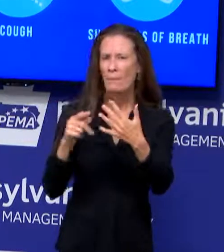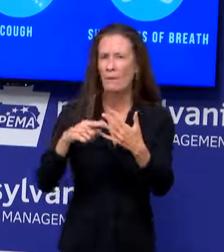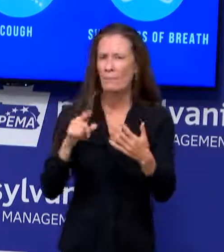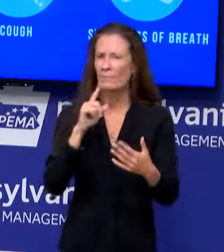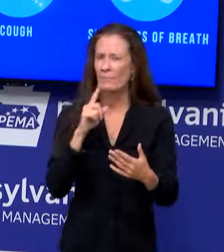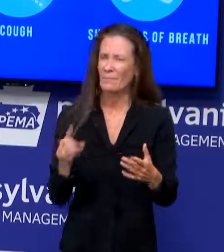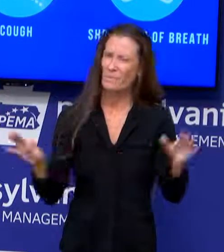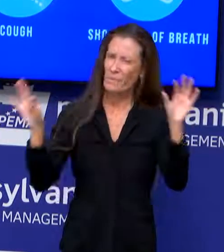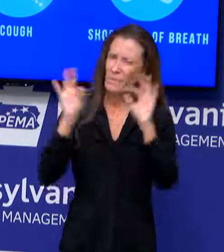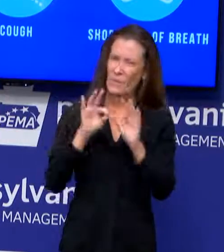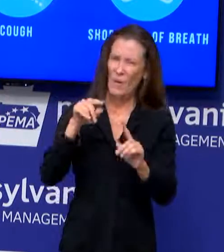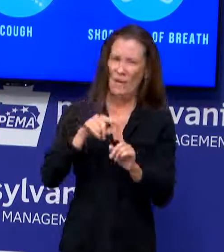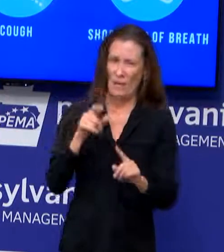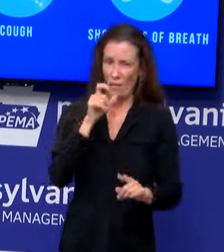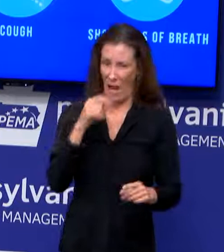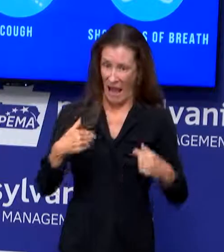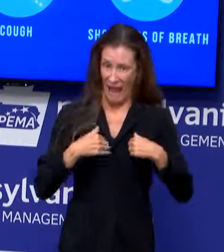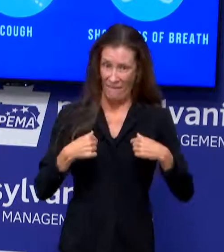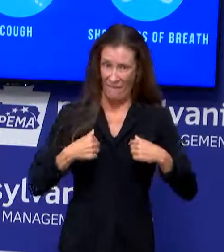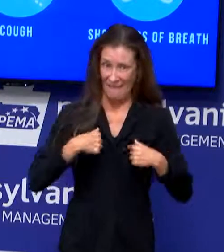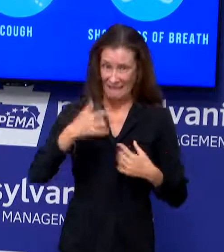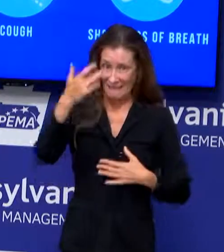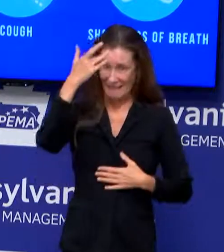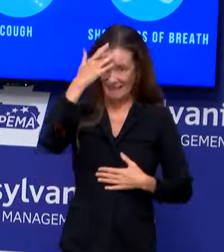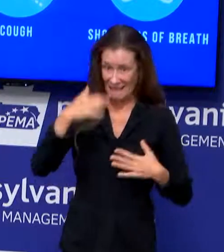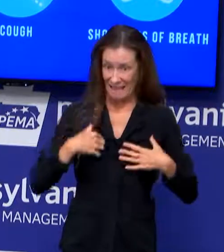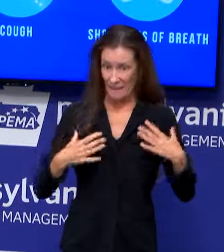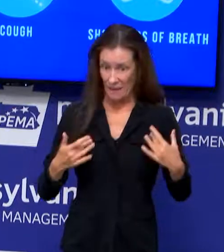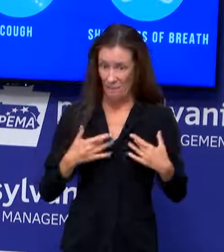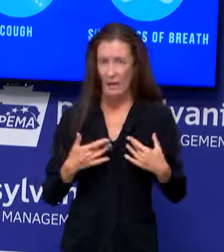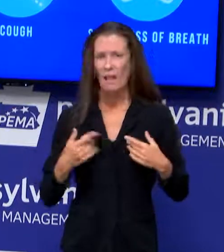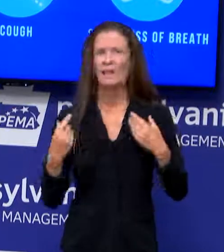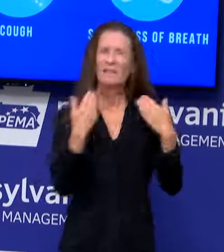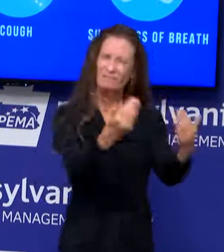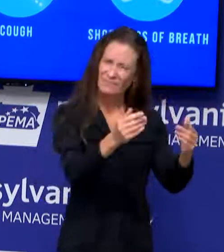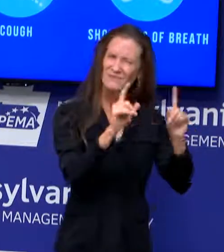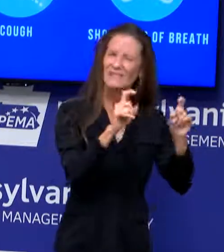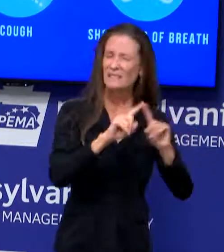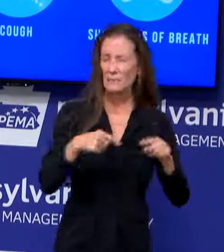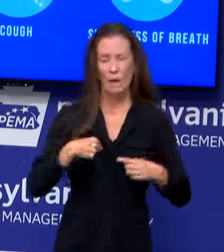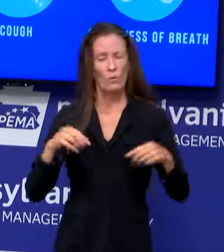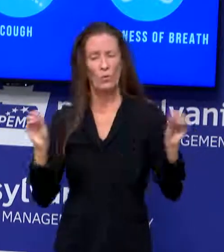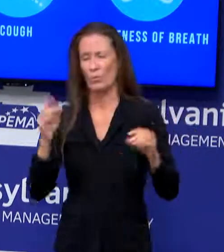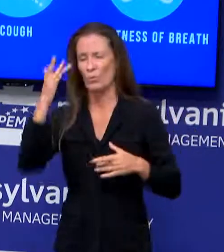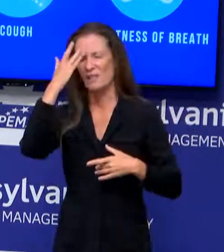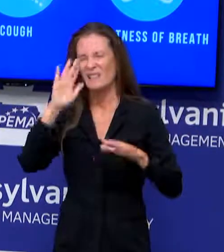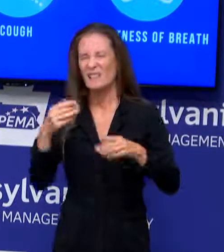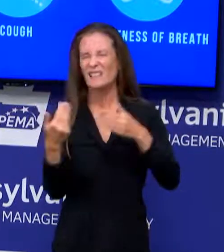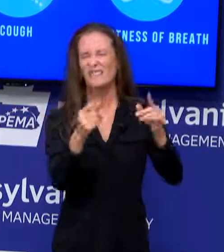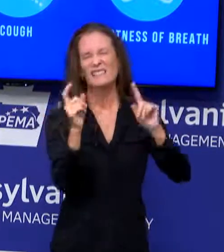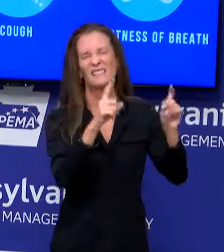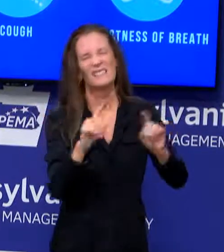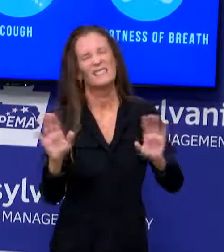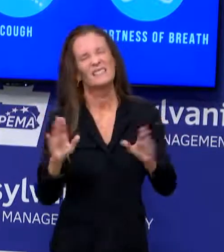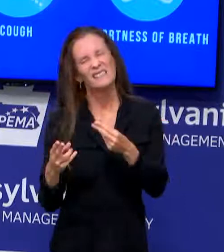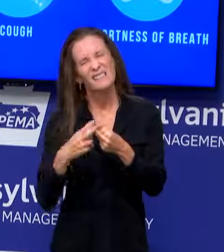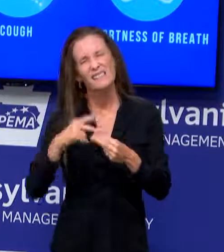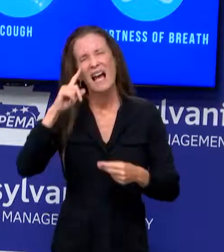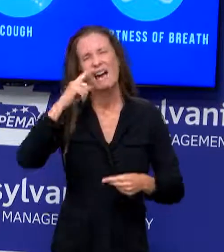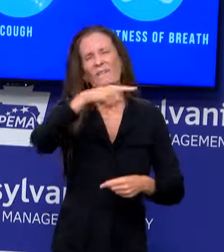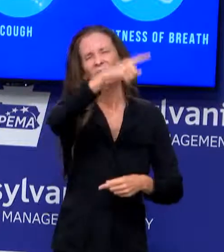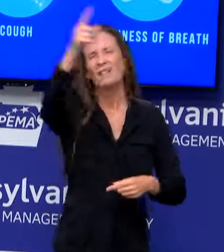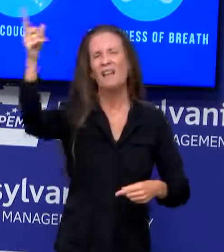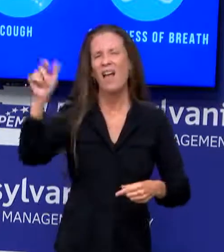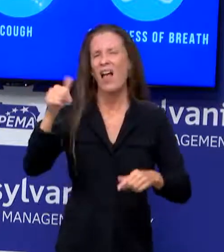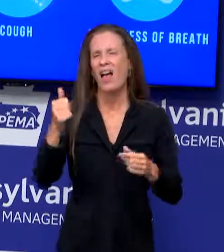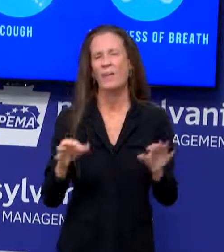why they might have COVID-19 as opposed to testing the whole population. I guess, when the last time I was here a few weeks ago, you